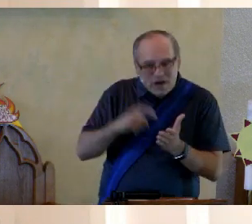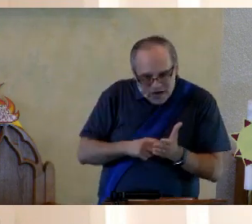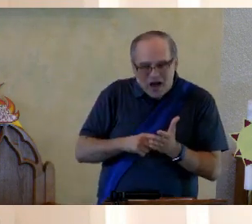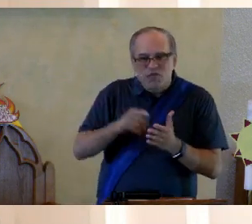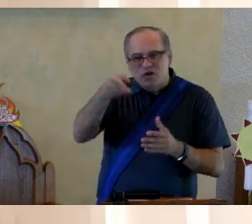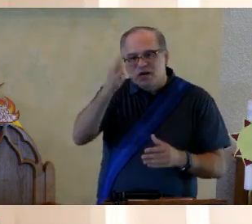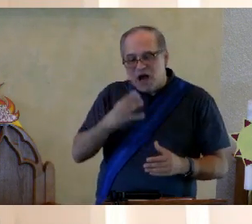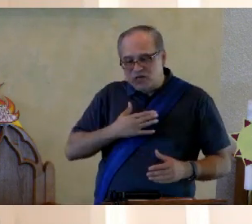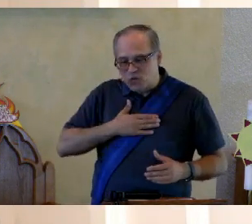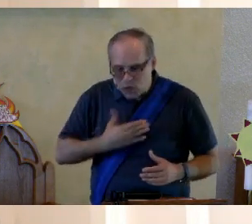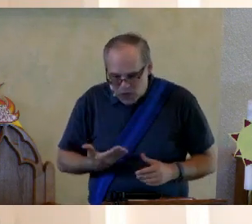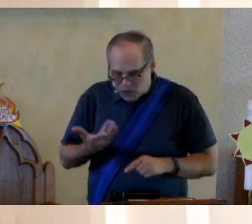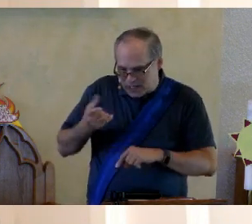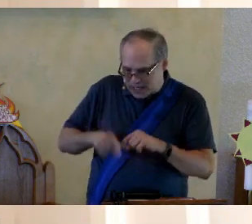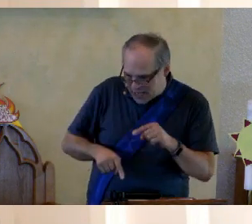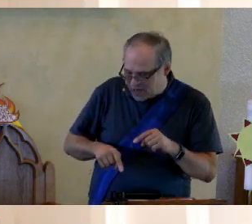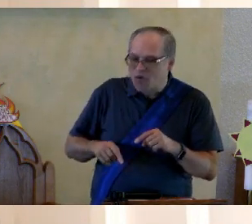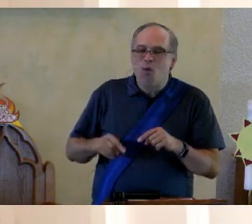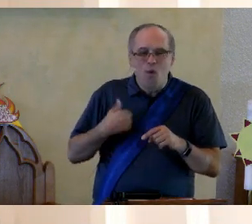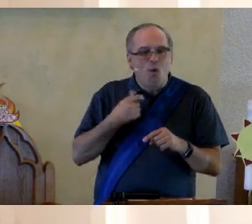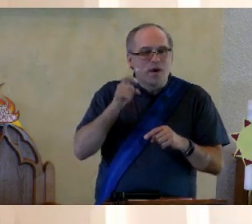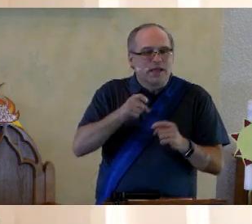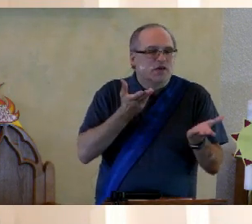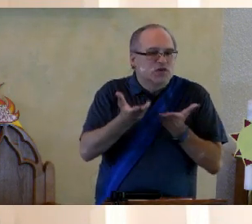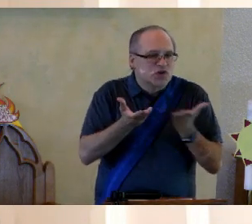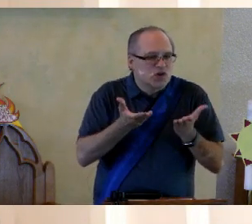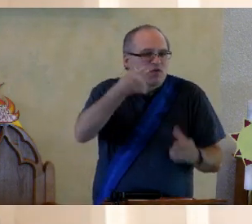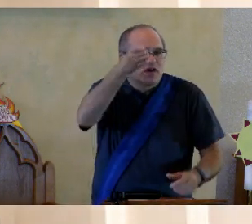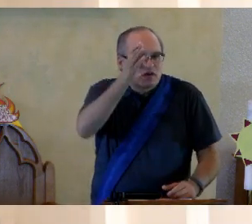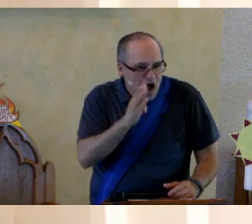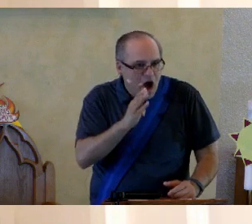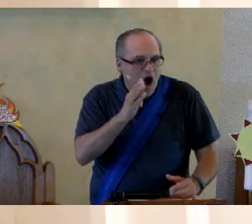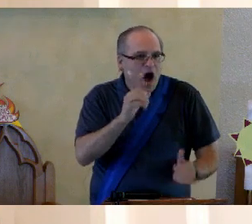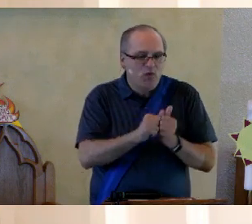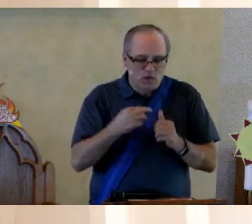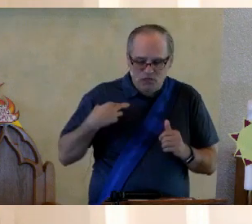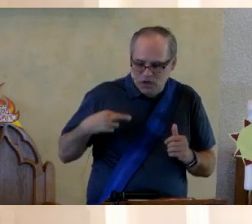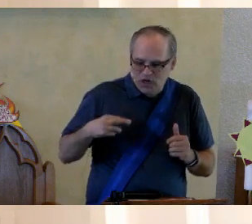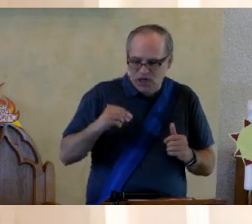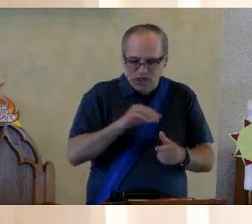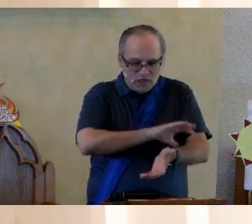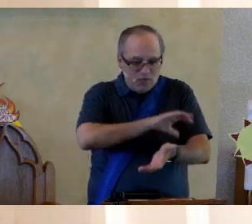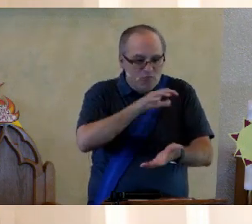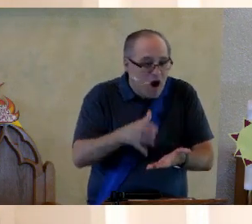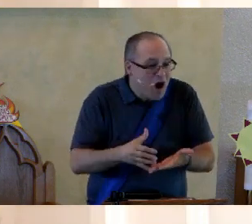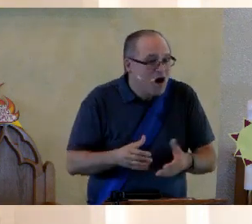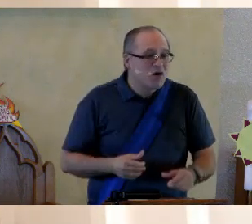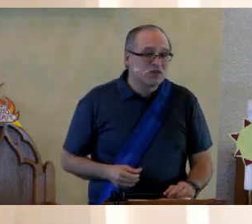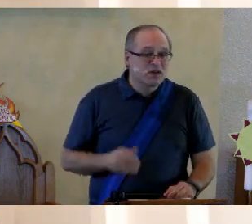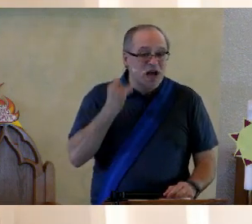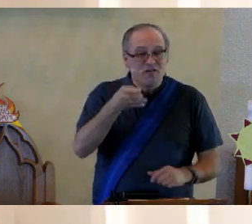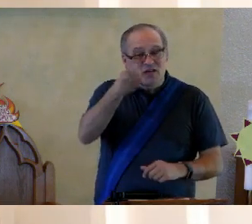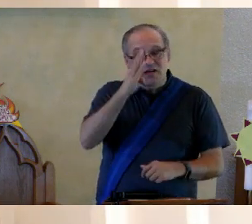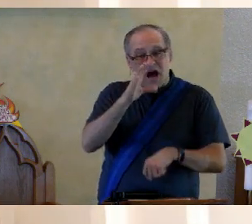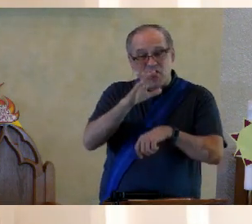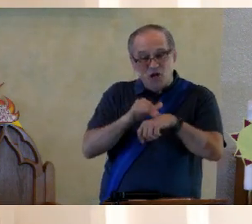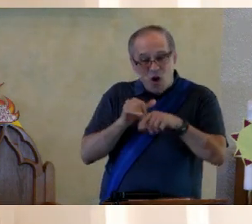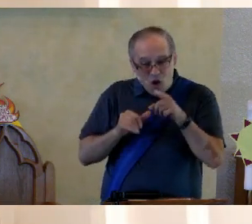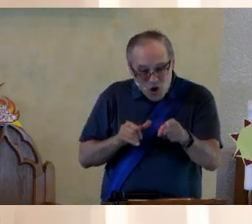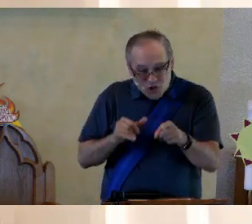God cannot keep us. We serve a God of provision and bounty. If God has called you to it, God will see you through